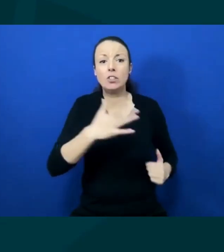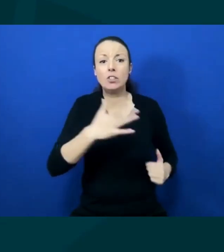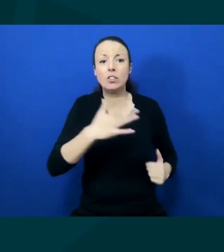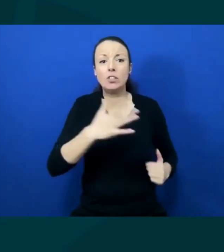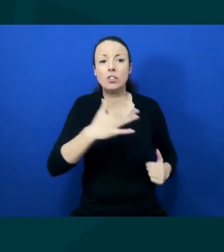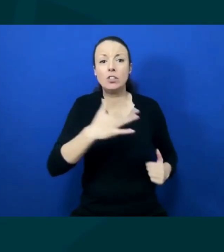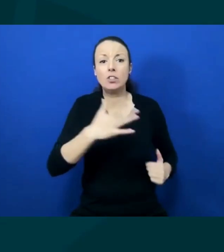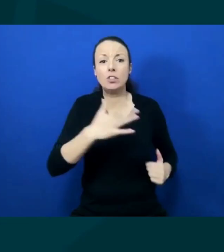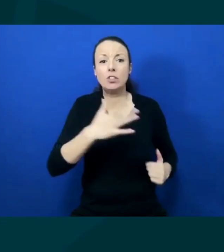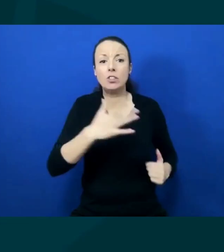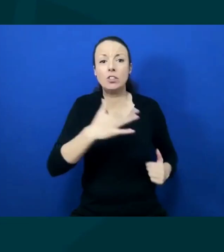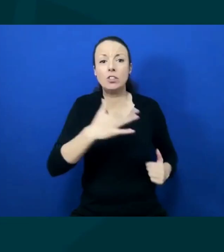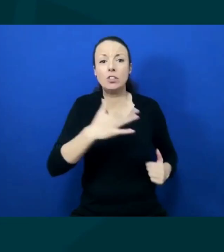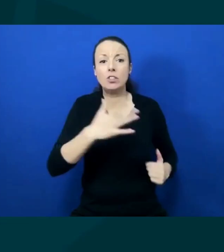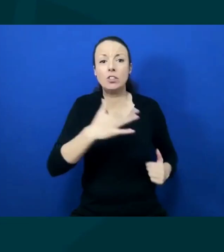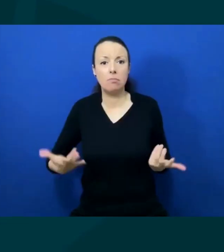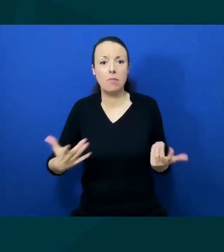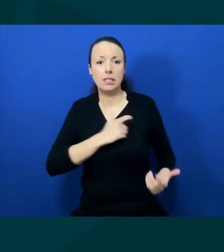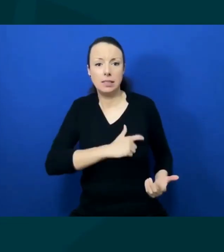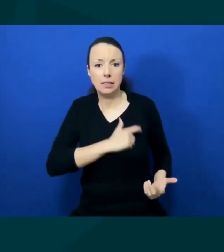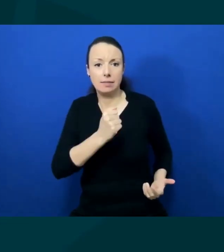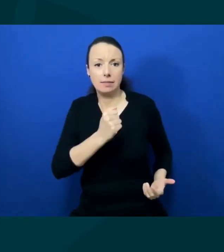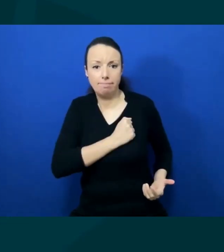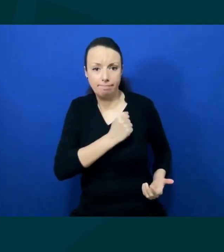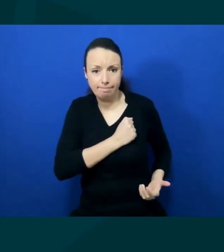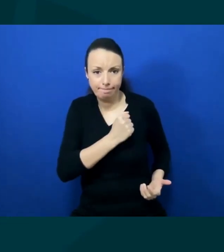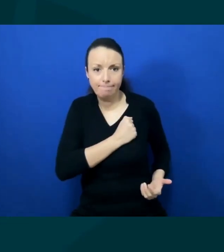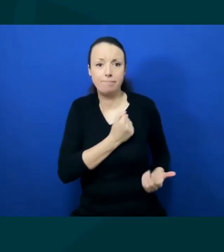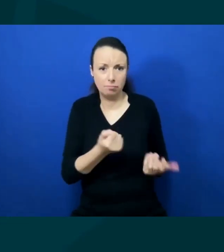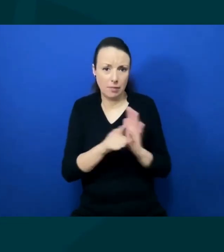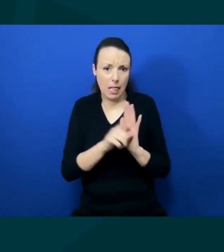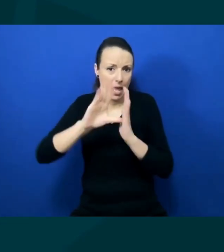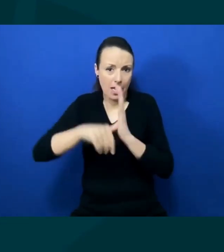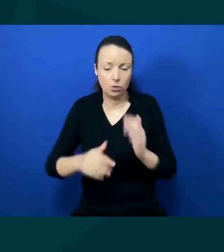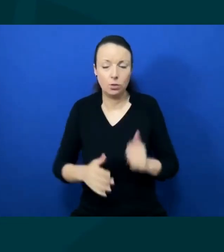United Nations comparing trees to the heart, liver